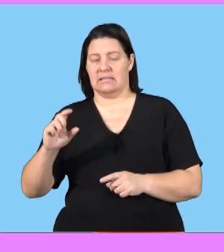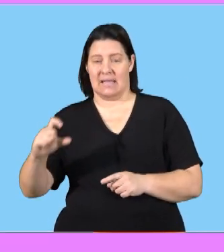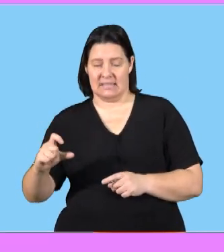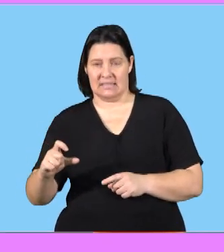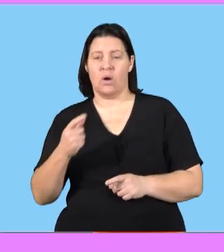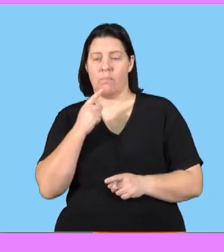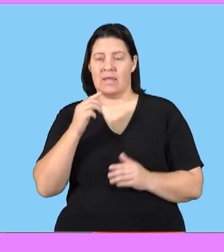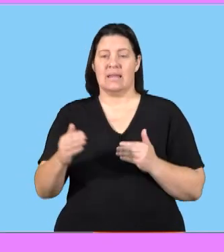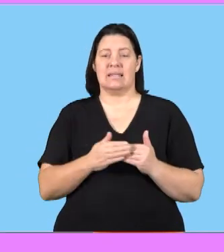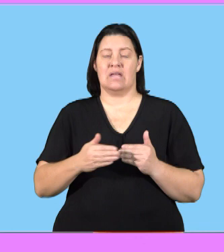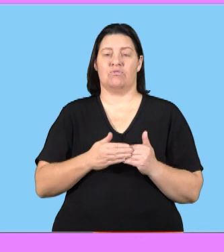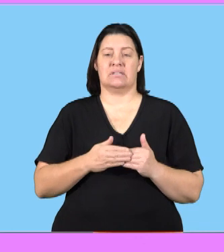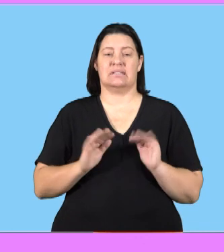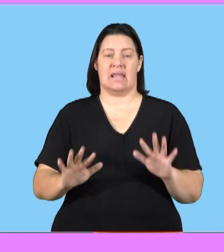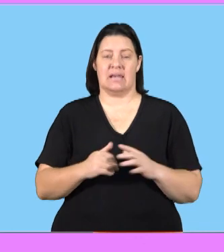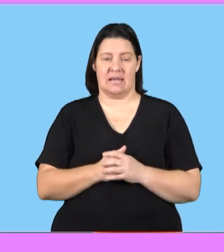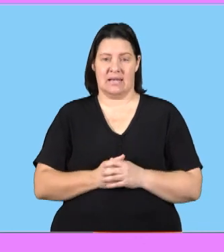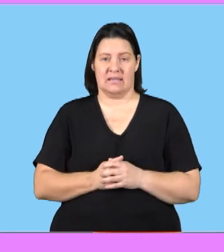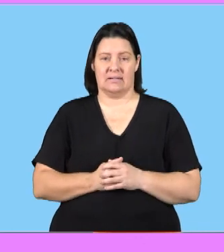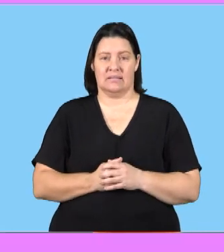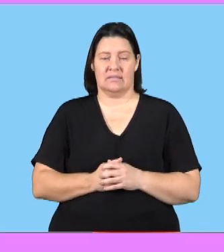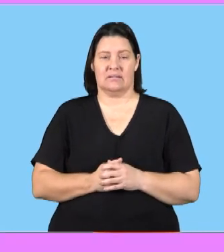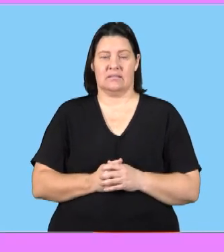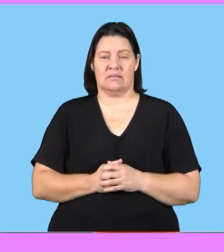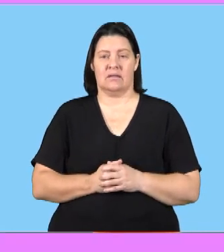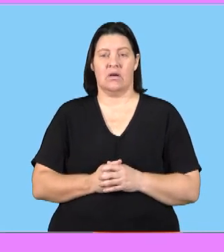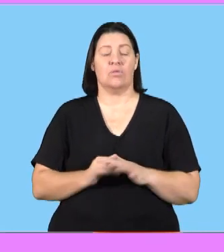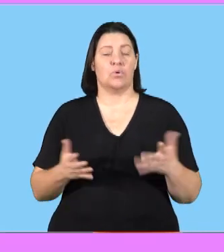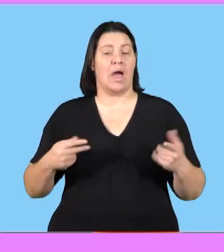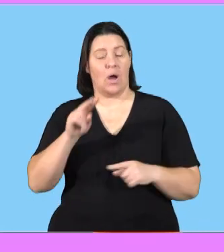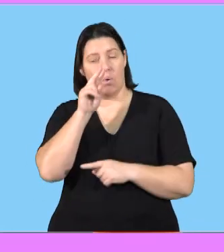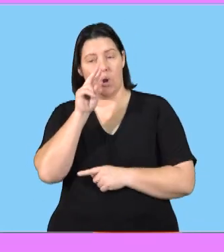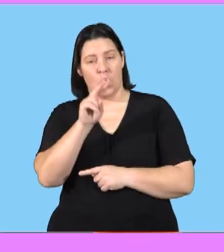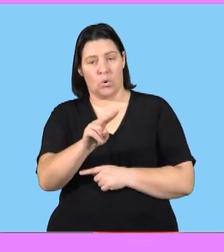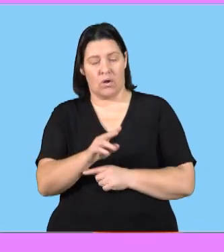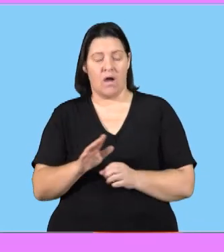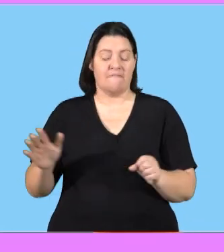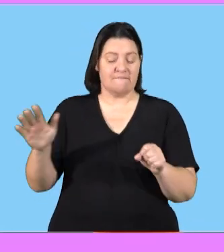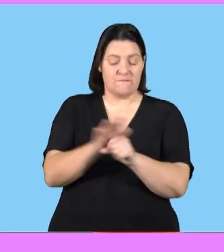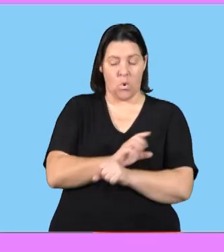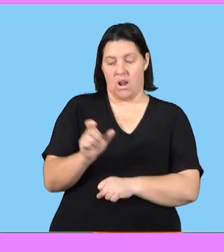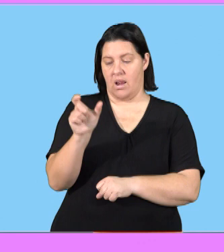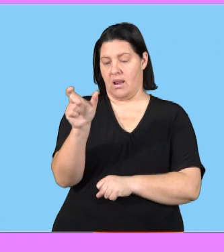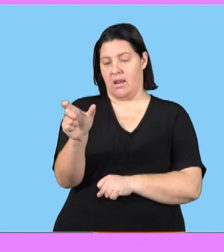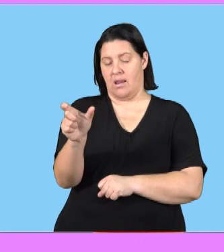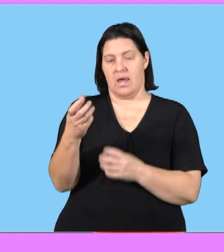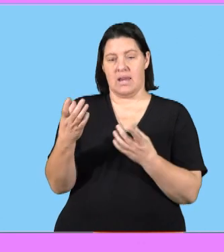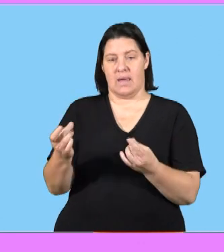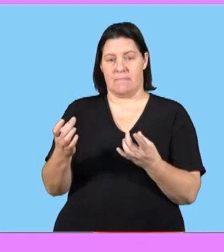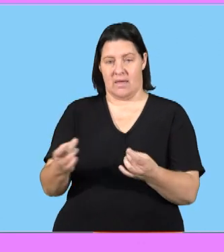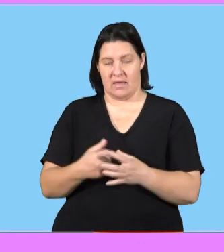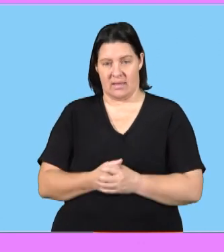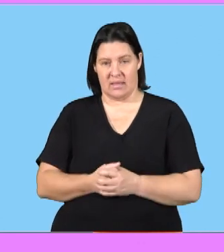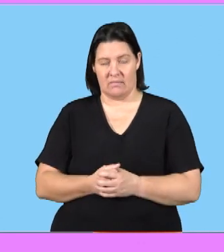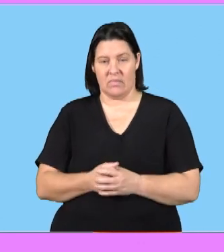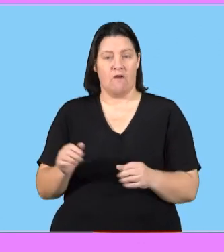the nearest 10, we are rounding off to the nearest 10 by looking at the whole decimal. So when we